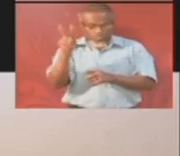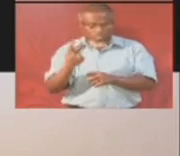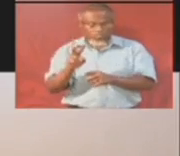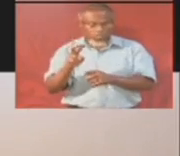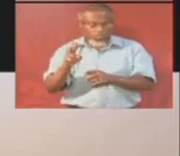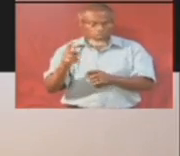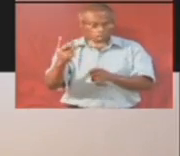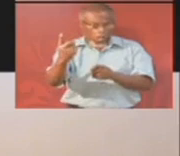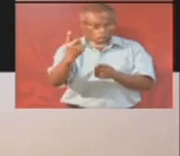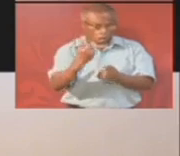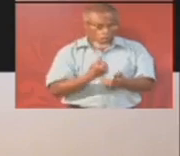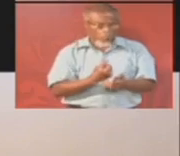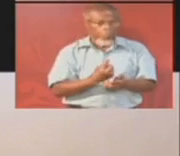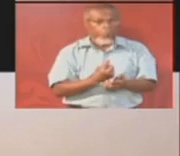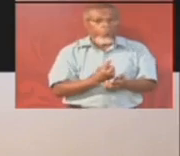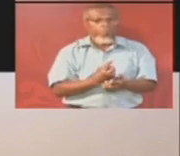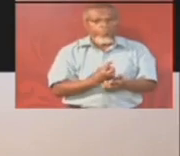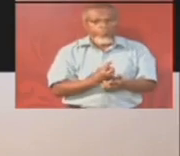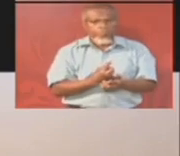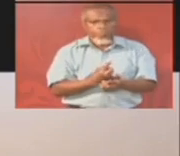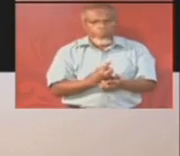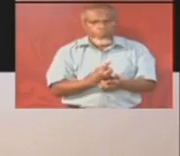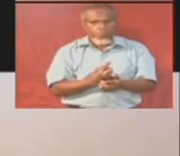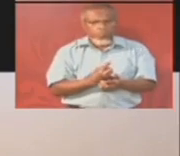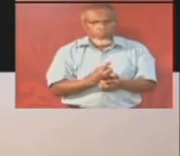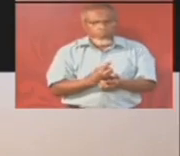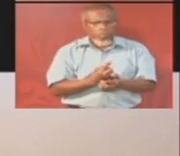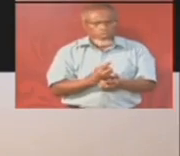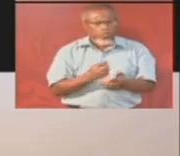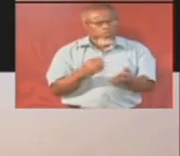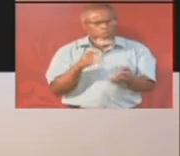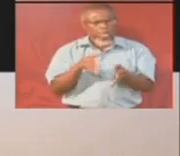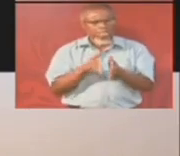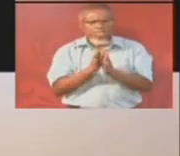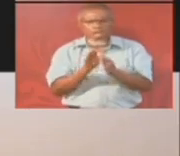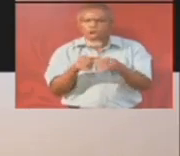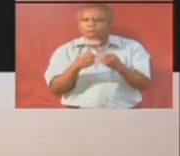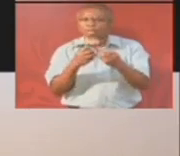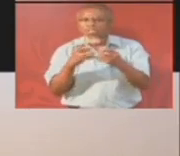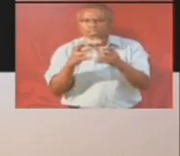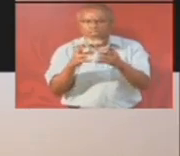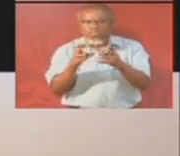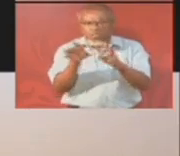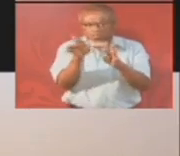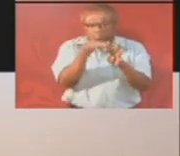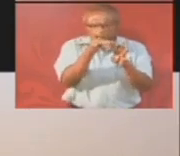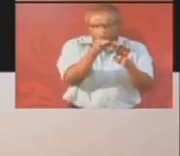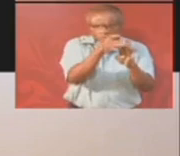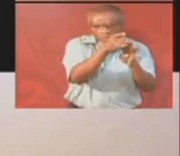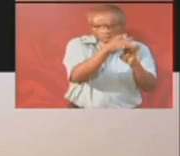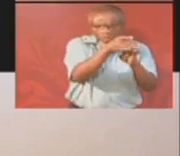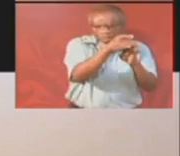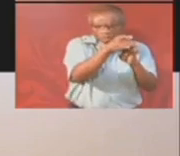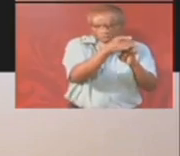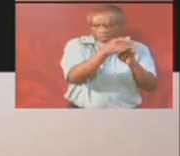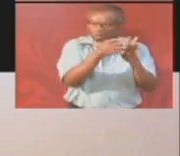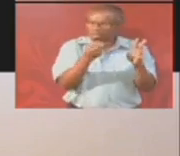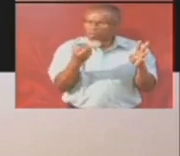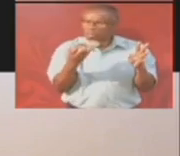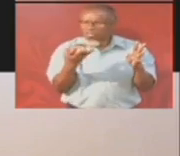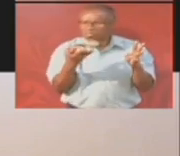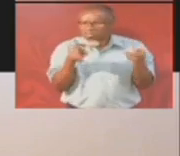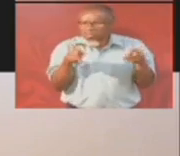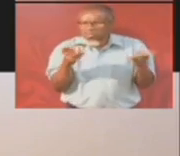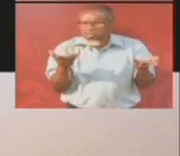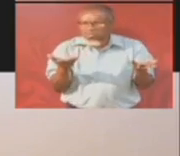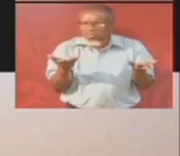how many contacts did he or she have? Because the assumption we're going with is that if they did enter illegally, the average boat will